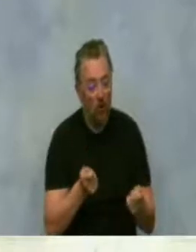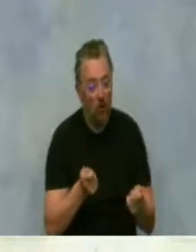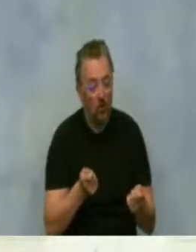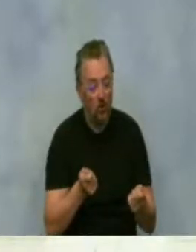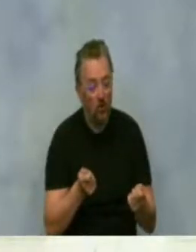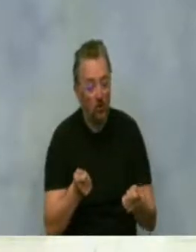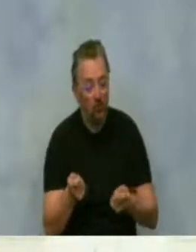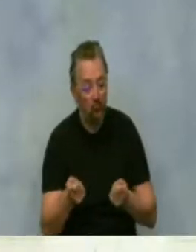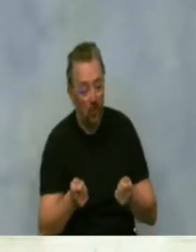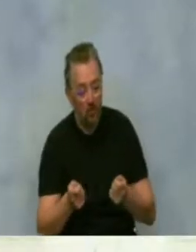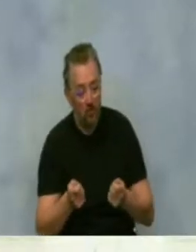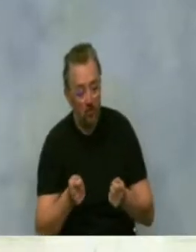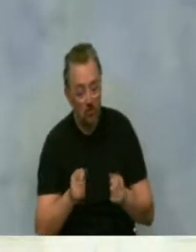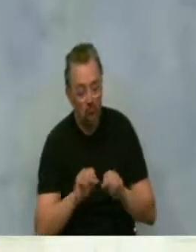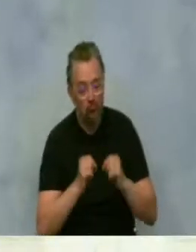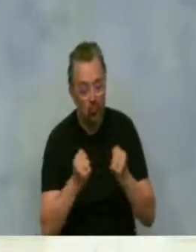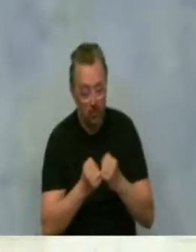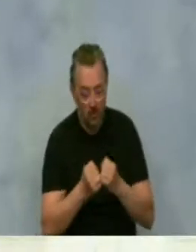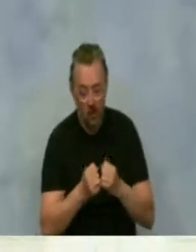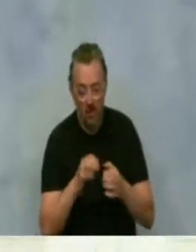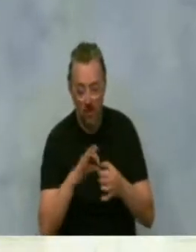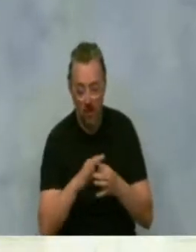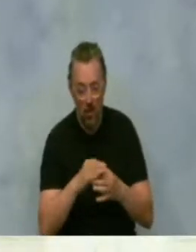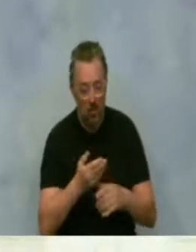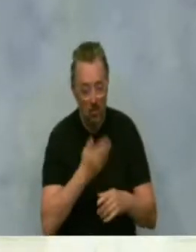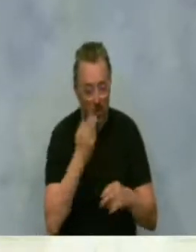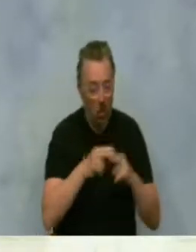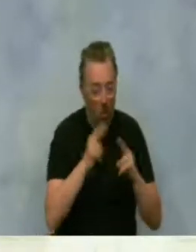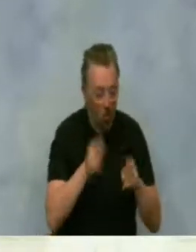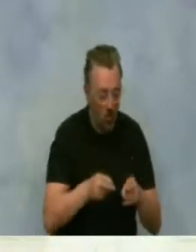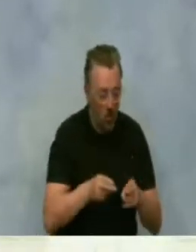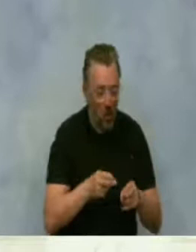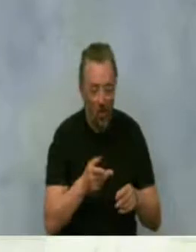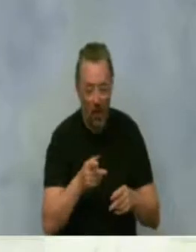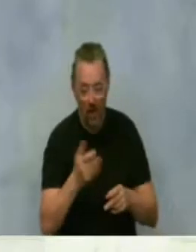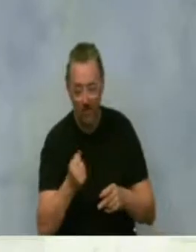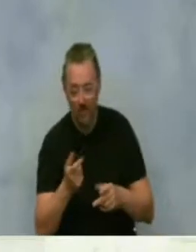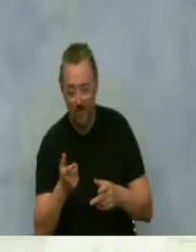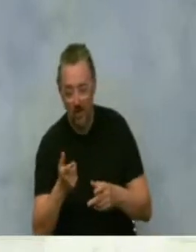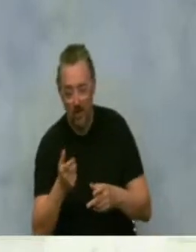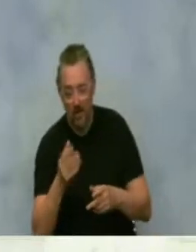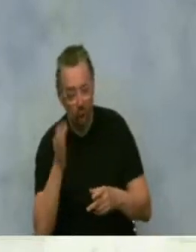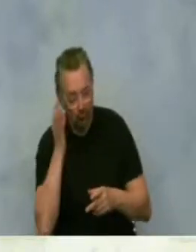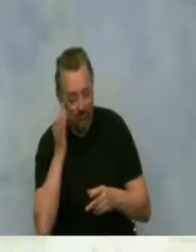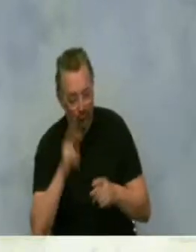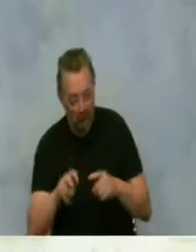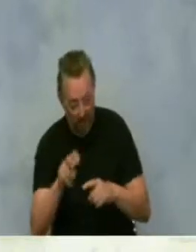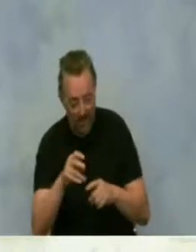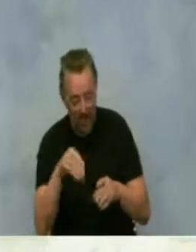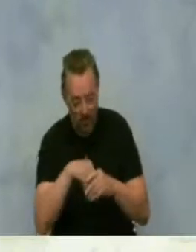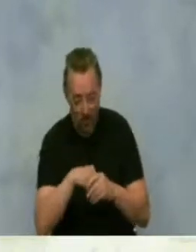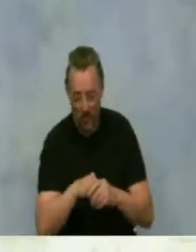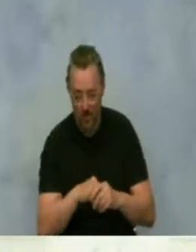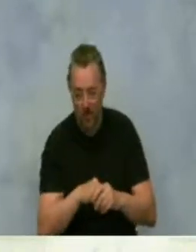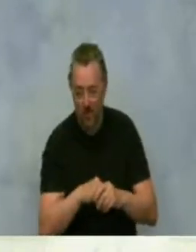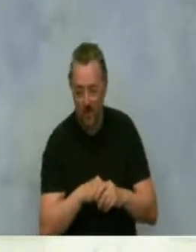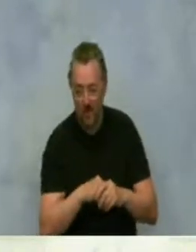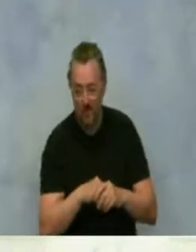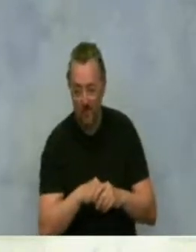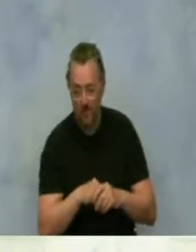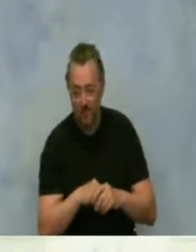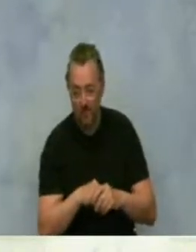include tenants, homelessness customers and gypsy traveller customers as well. So that's the scope of it with the statutory